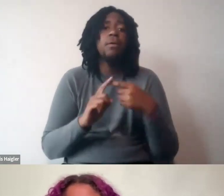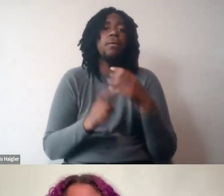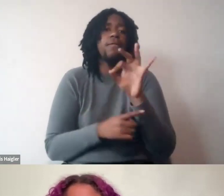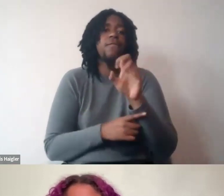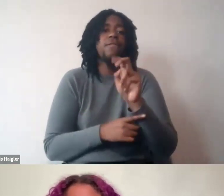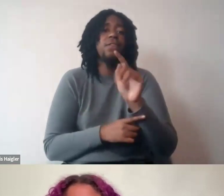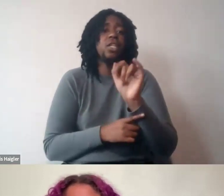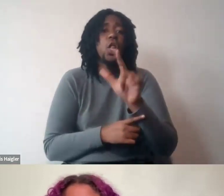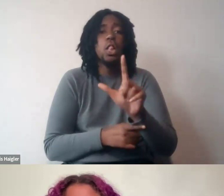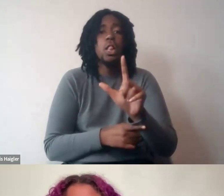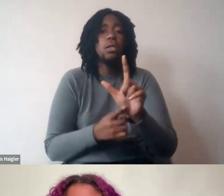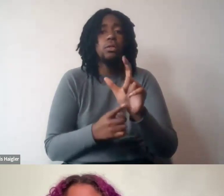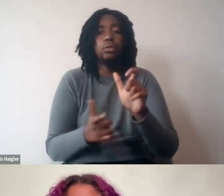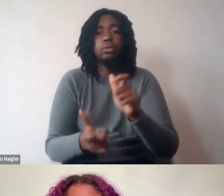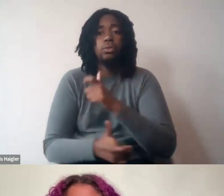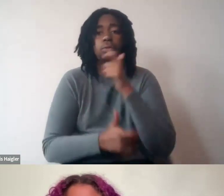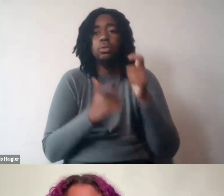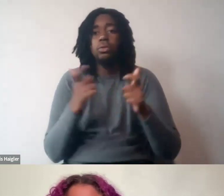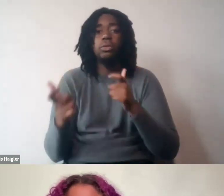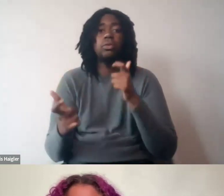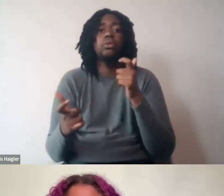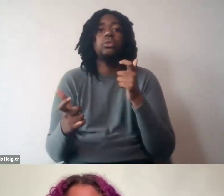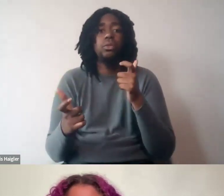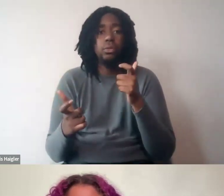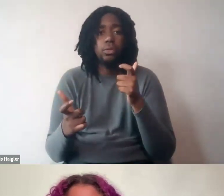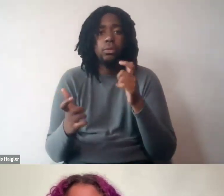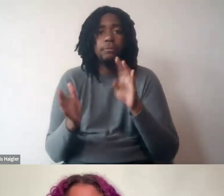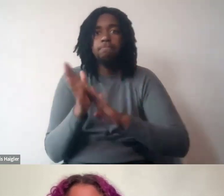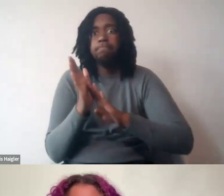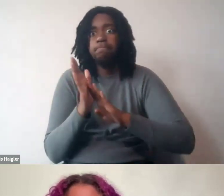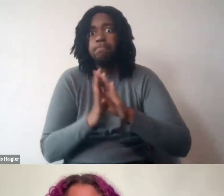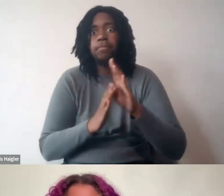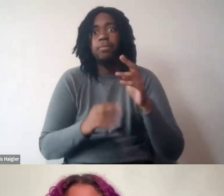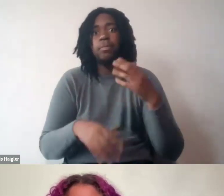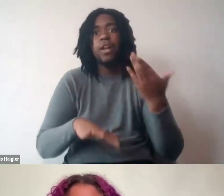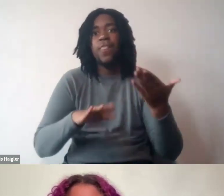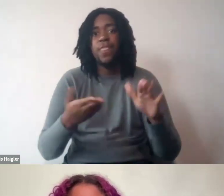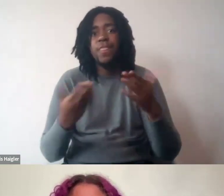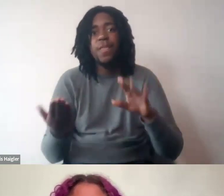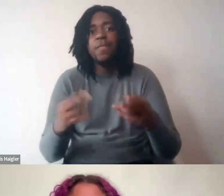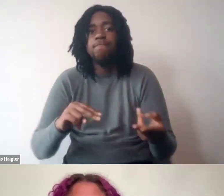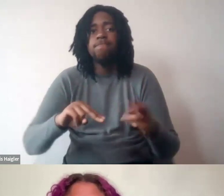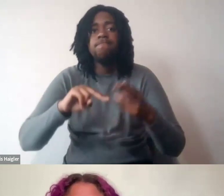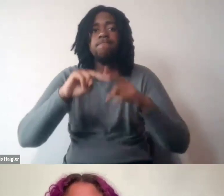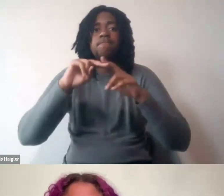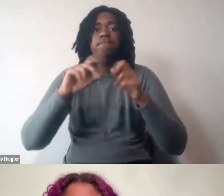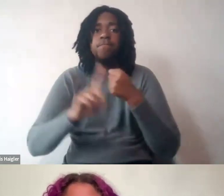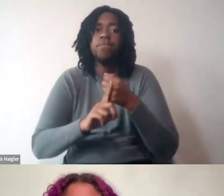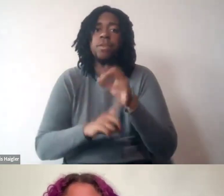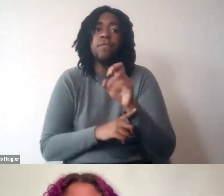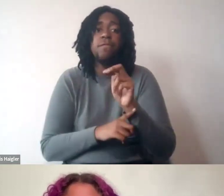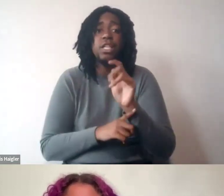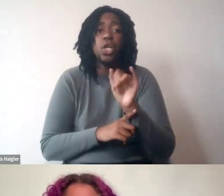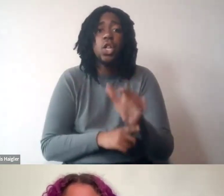this huge rise in overdoses of people dying from fentanyl use, from, we have the